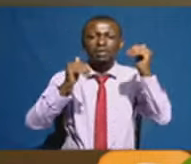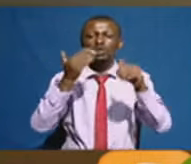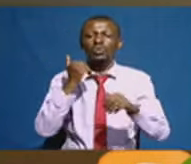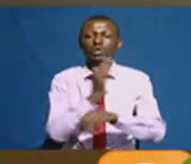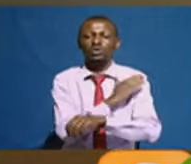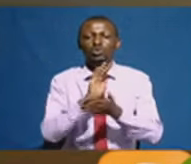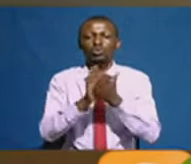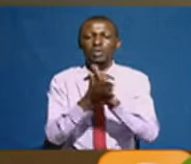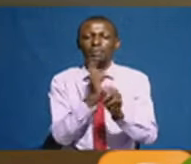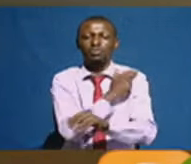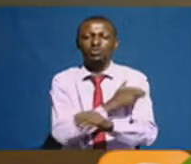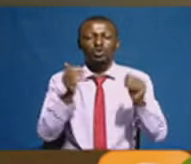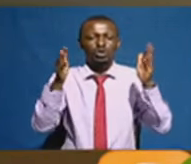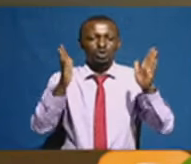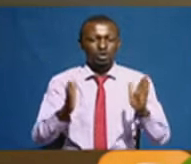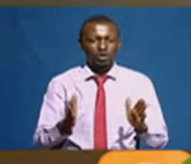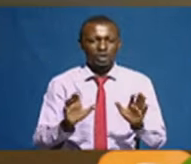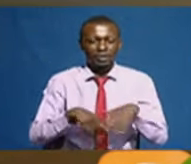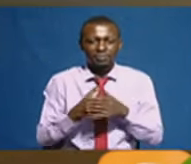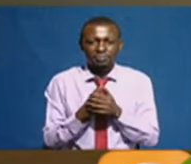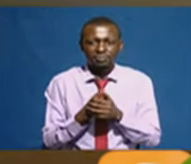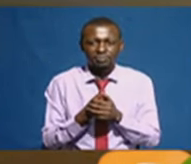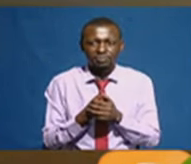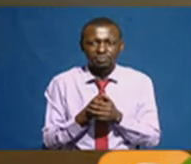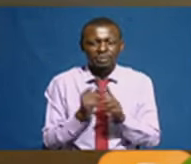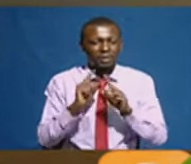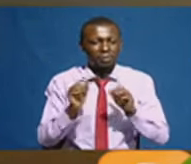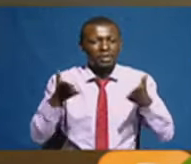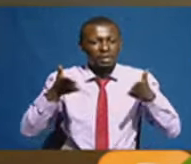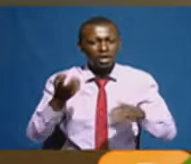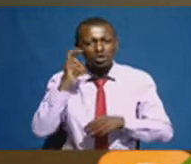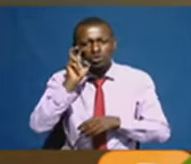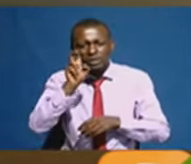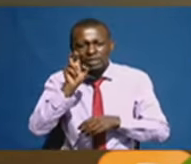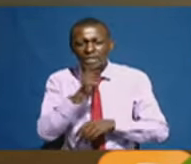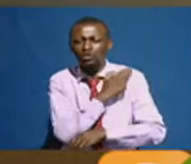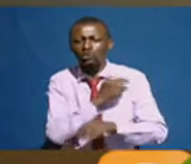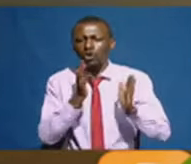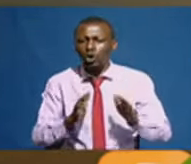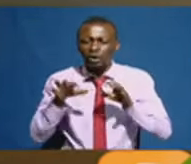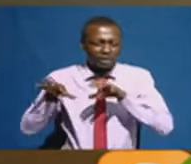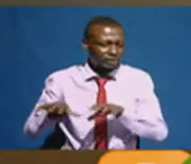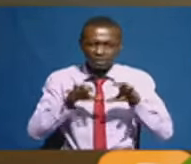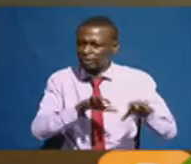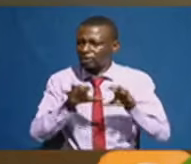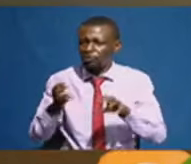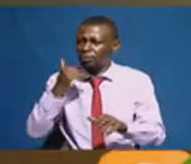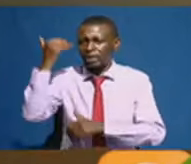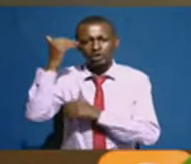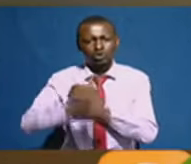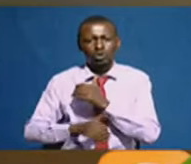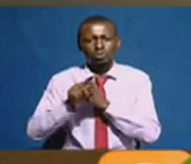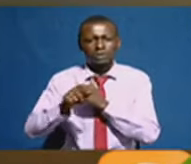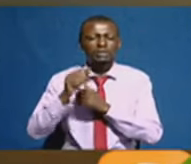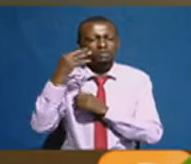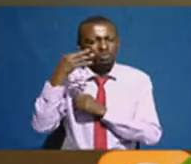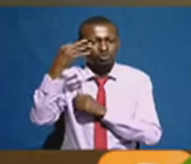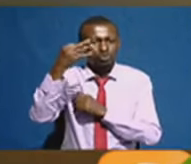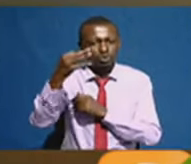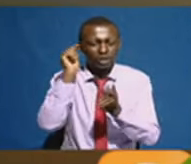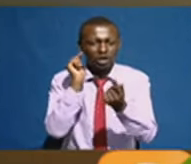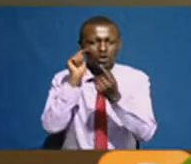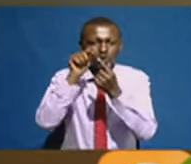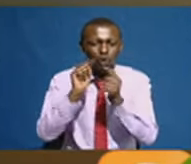see this, what will our children think? Like, watu wanateseka sana, wacha tuachane nao. These people are important. And I keep saying we need to give them the importance they